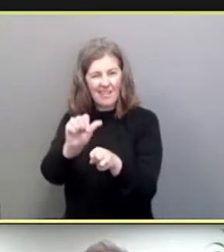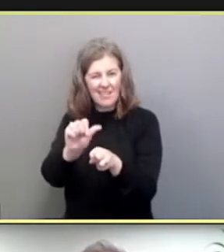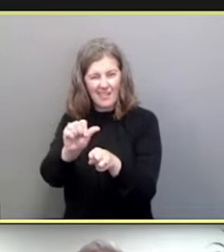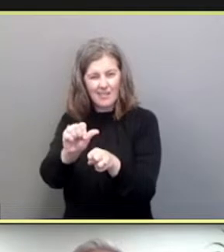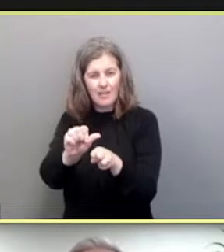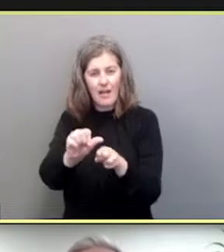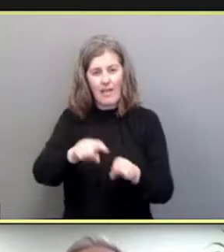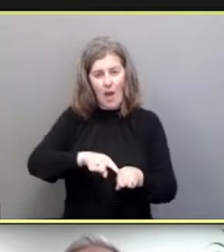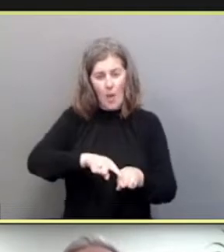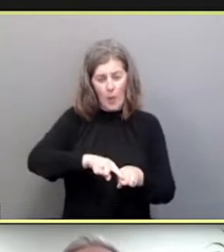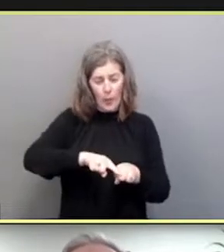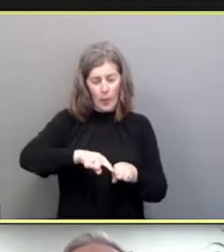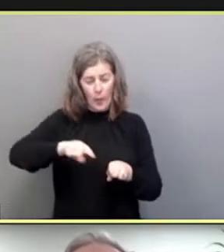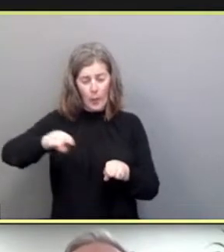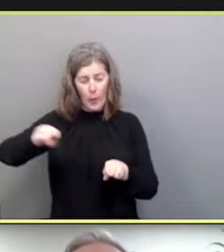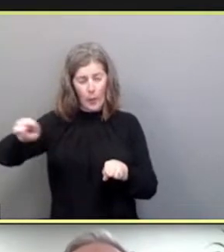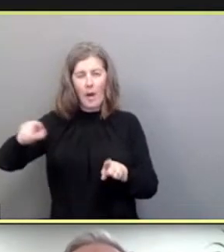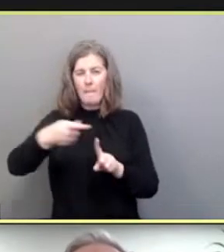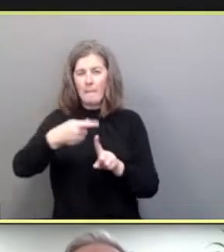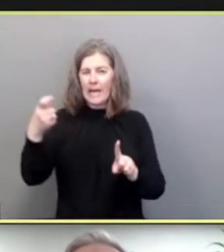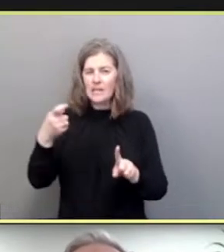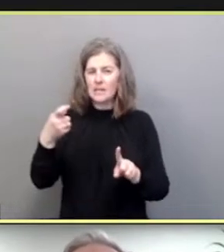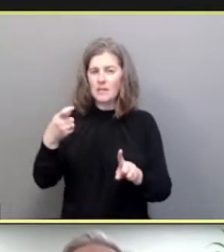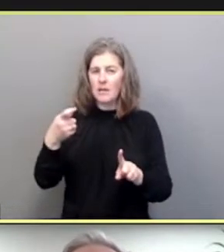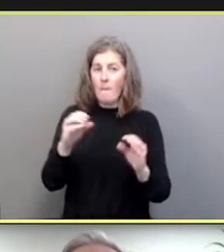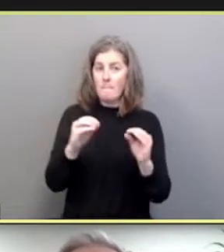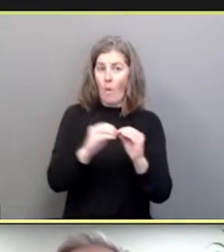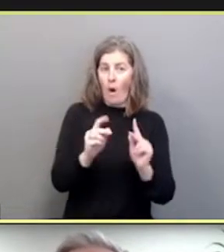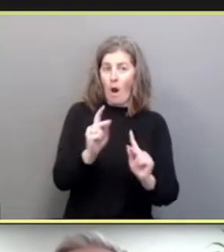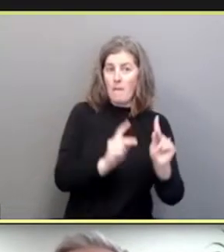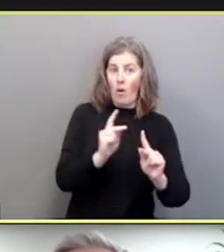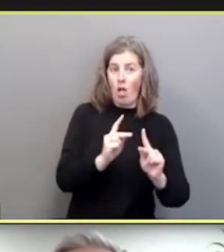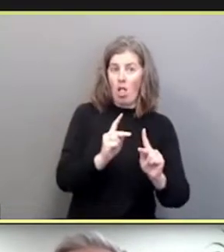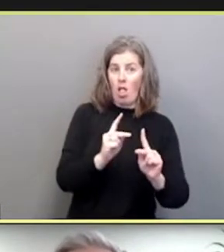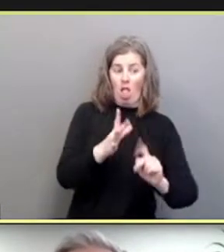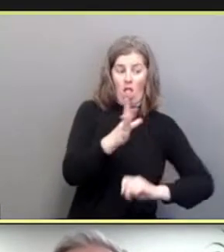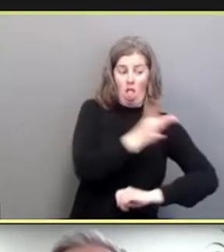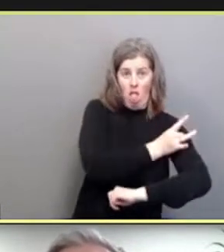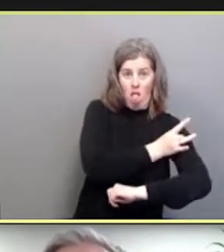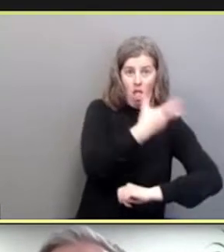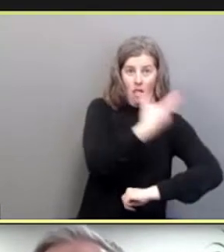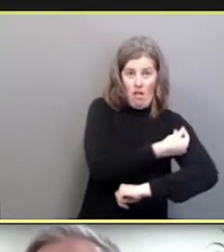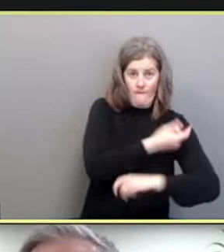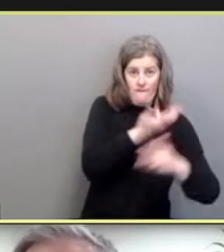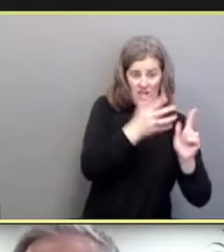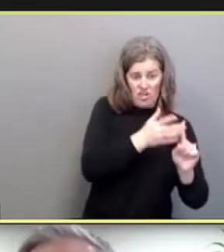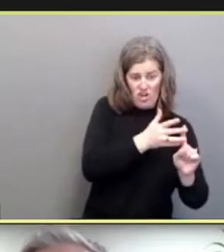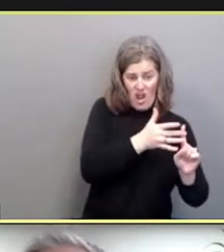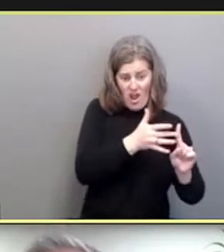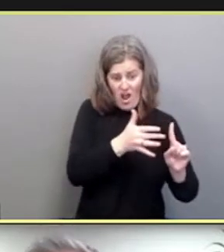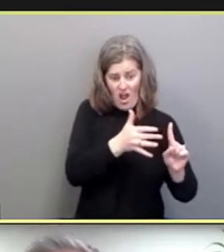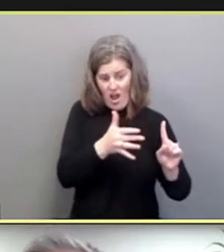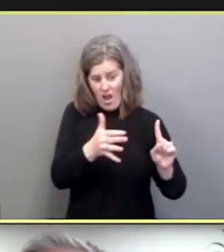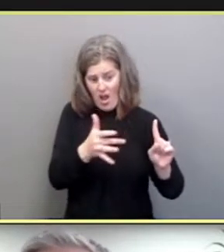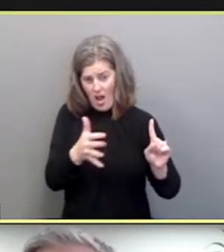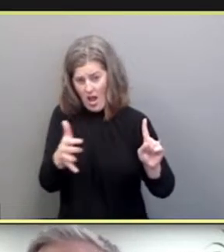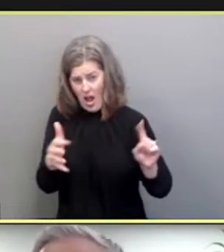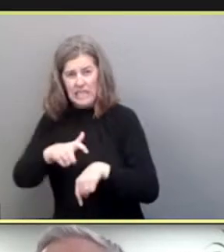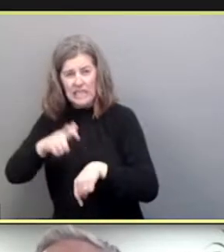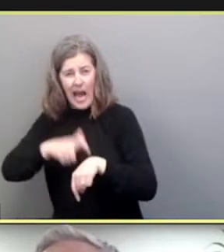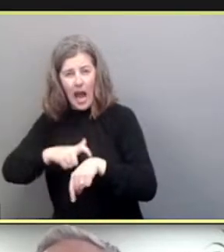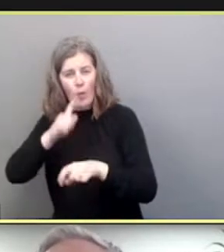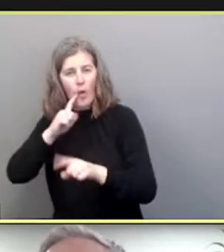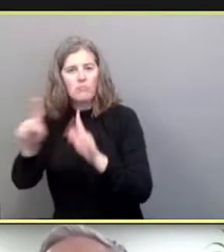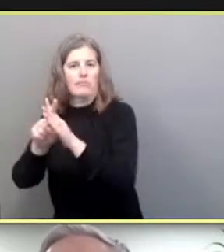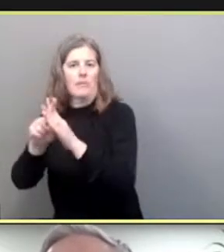this waning, there's this increased number of cases. And if you look in the lower right-hand corner, and I have a bigger version so I can read this